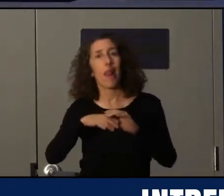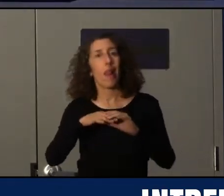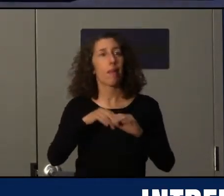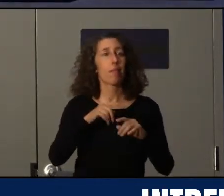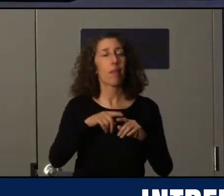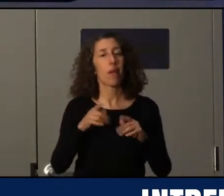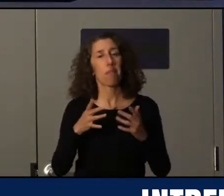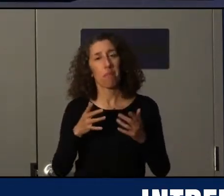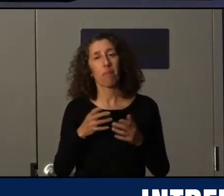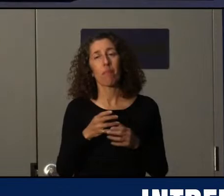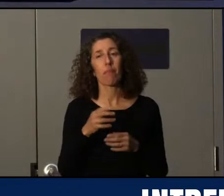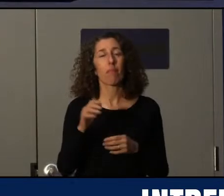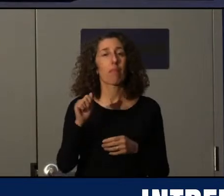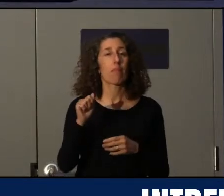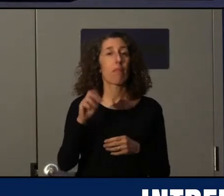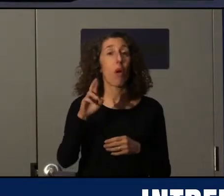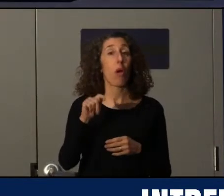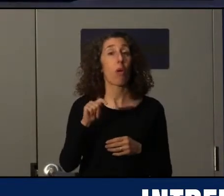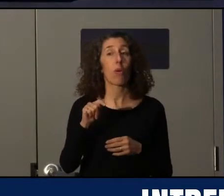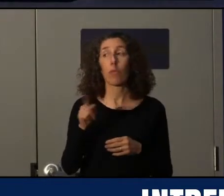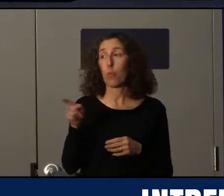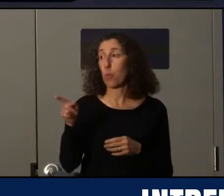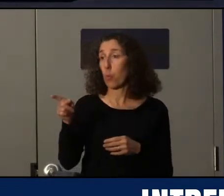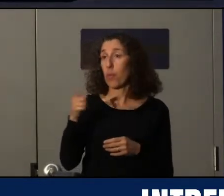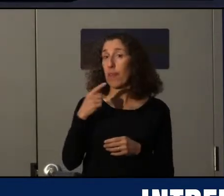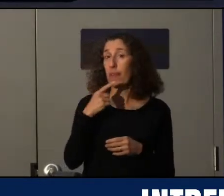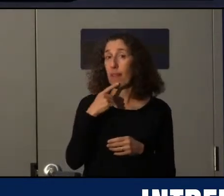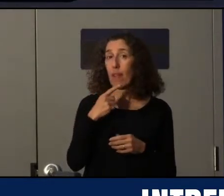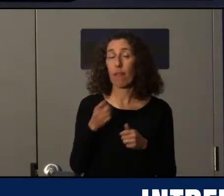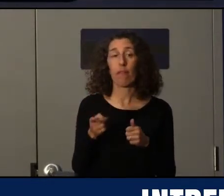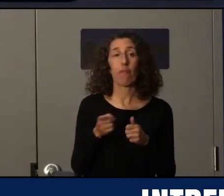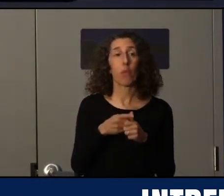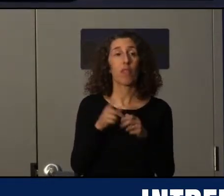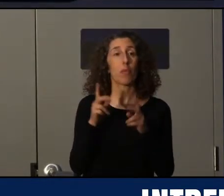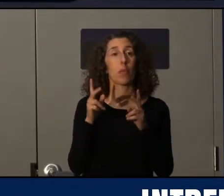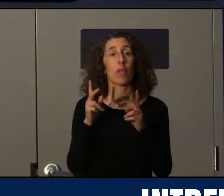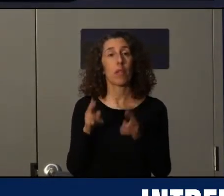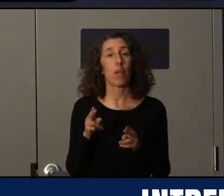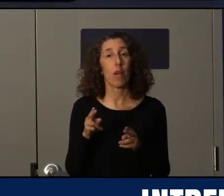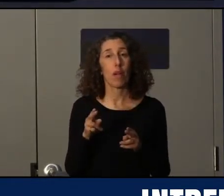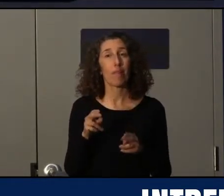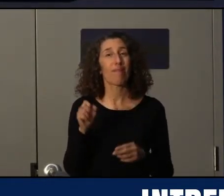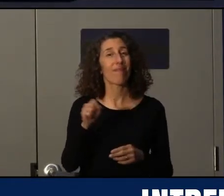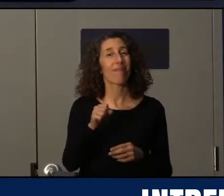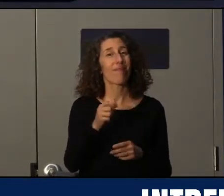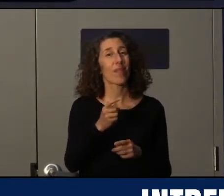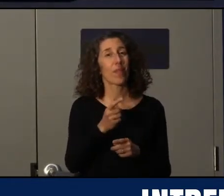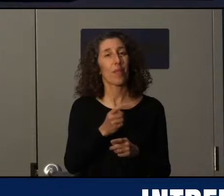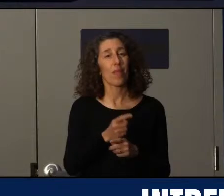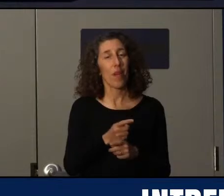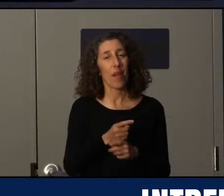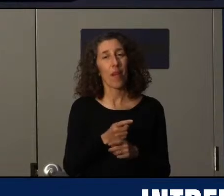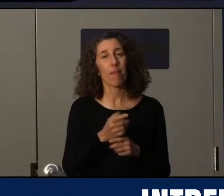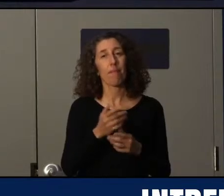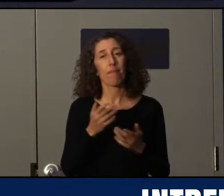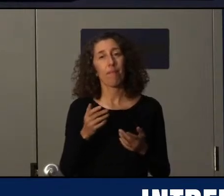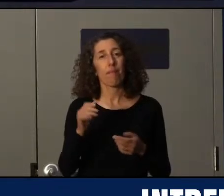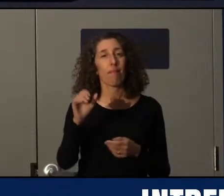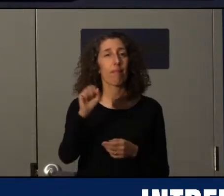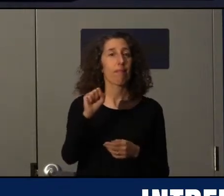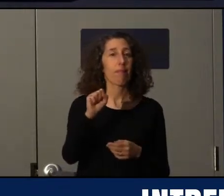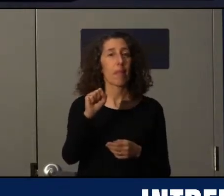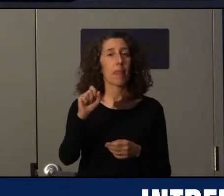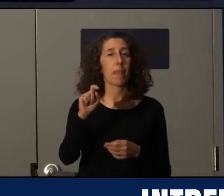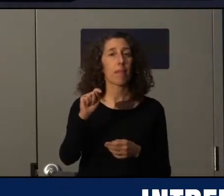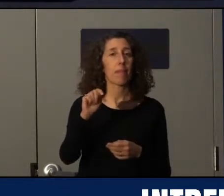about art being the first thing that goes, it's why I struggle with the whole STEM thing, right? I don't want there to be any